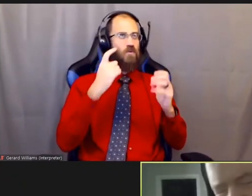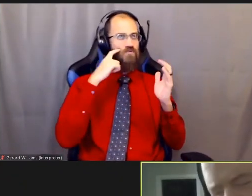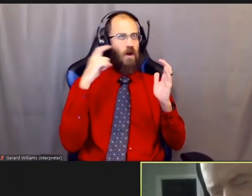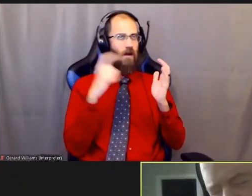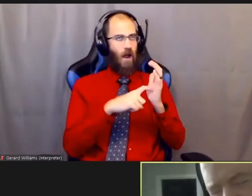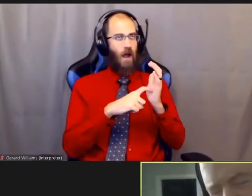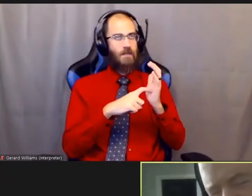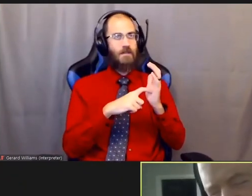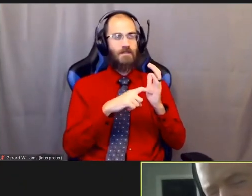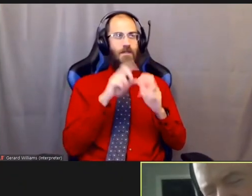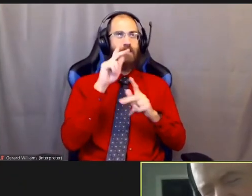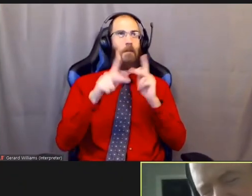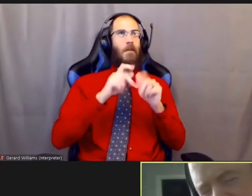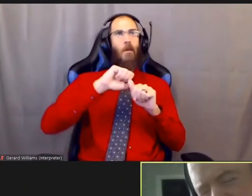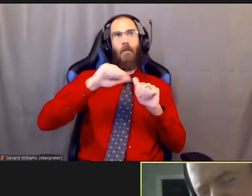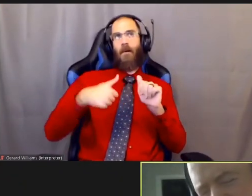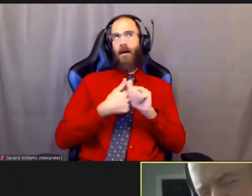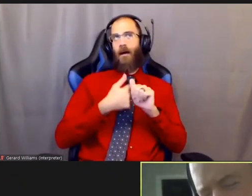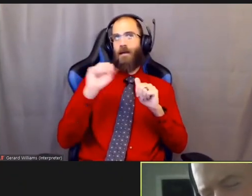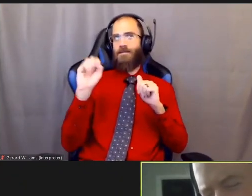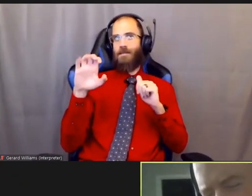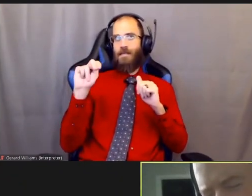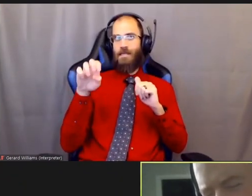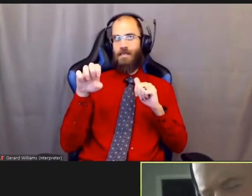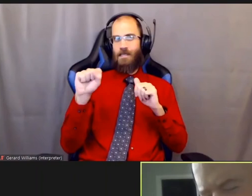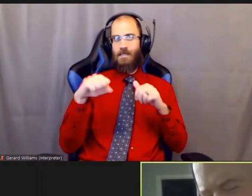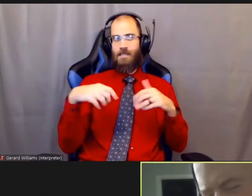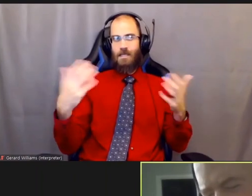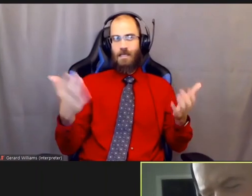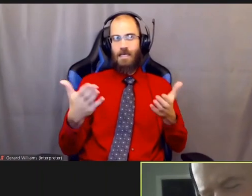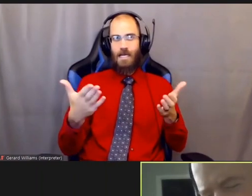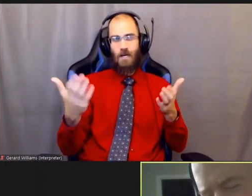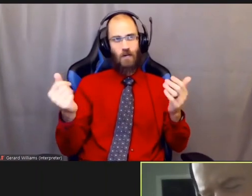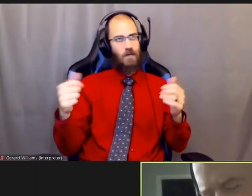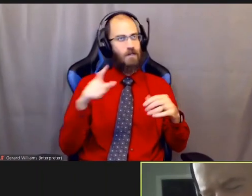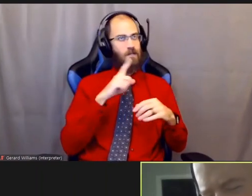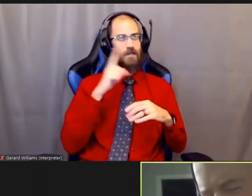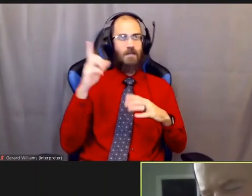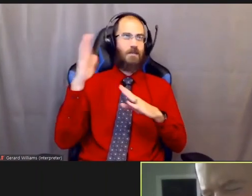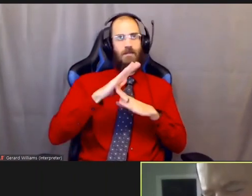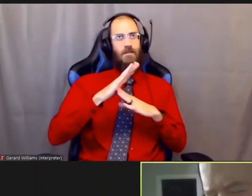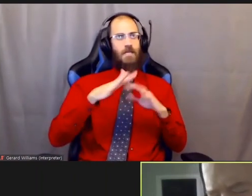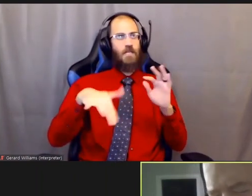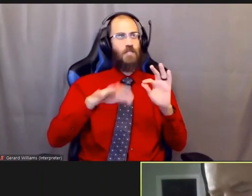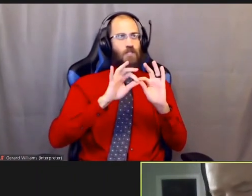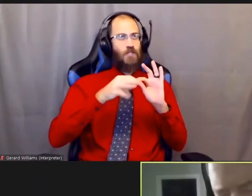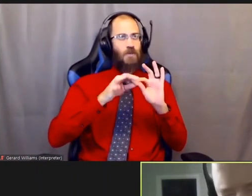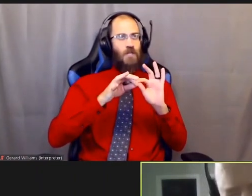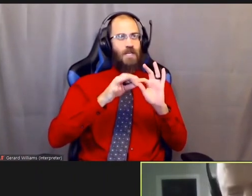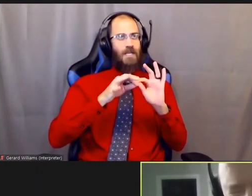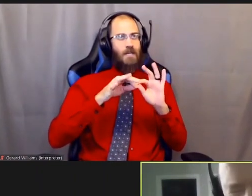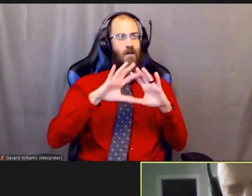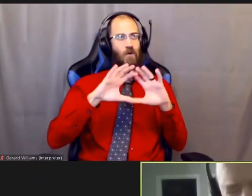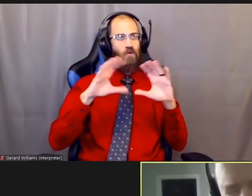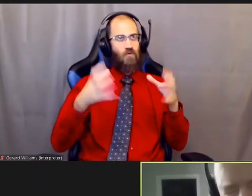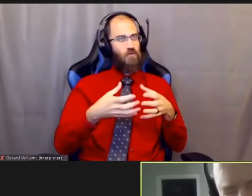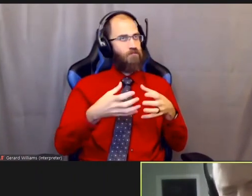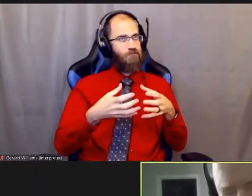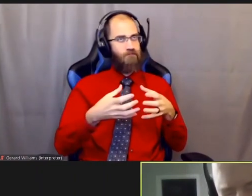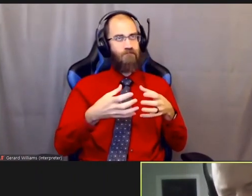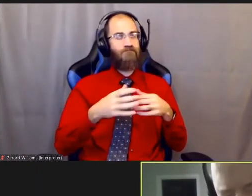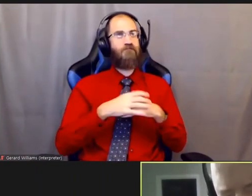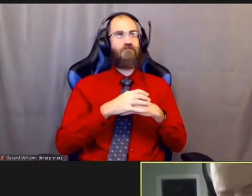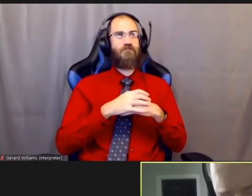the folks behind the scenes, the best in class interpreting group that we have,